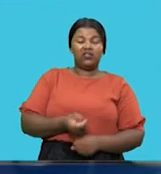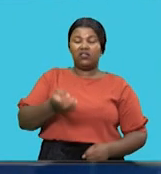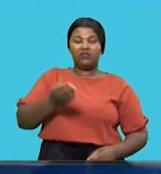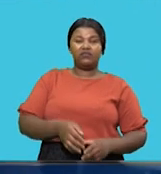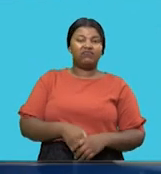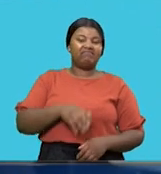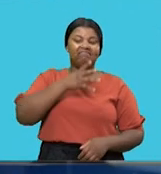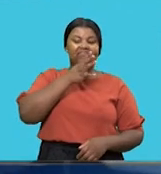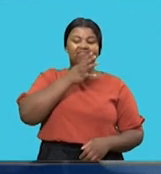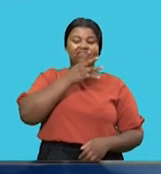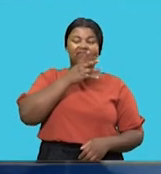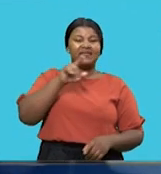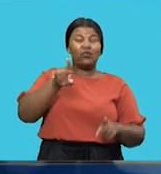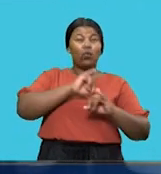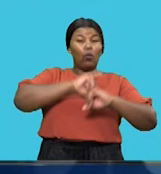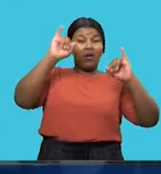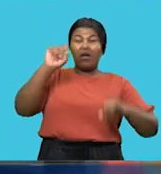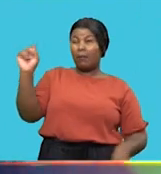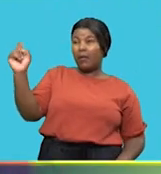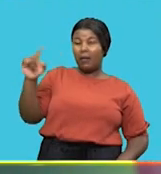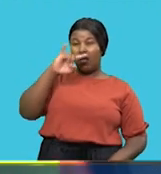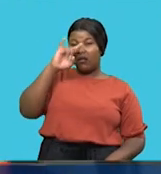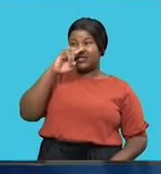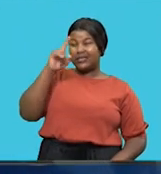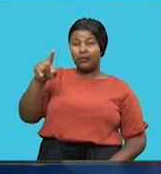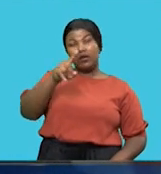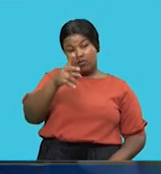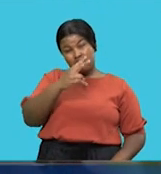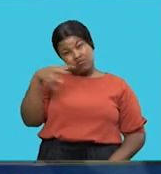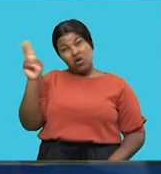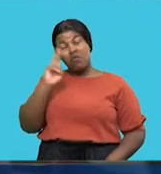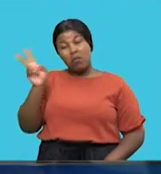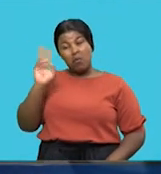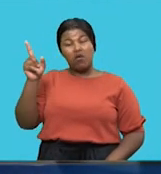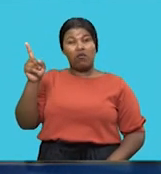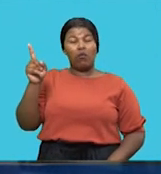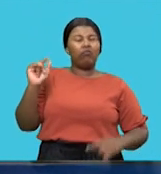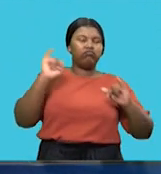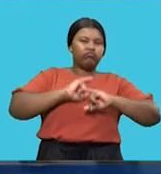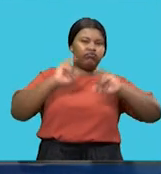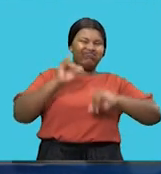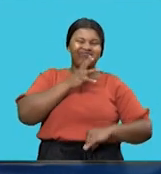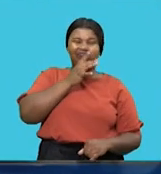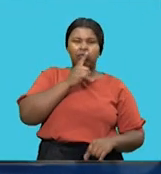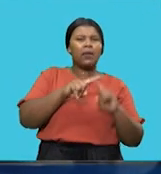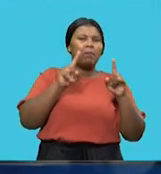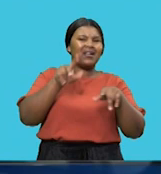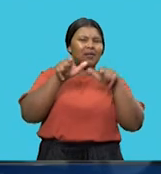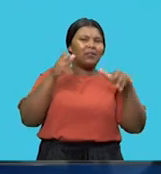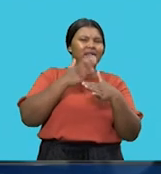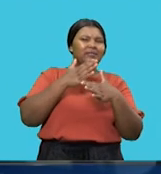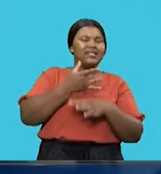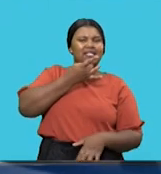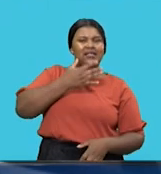and especially on top of the spa. Don't see how it looks. Fail, but people are working Saturday, Sunday,